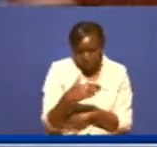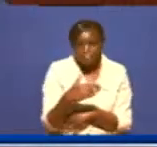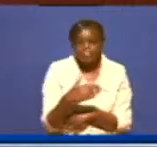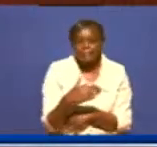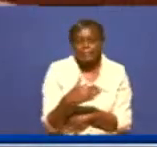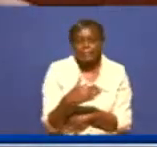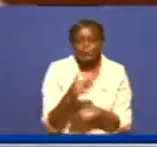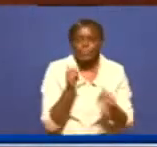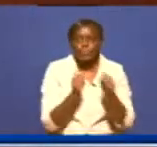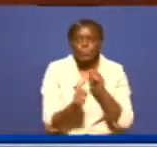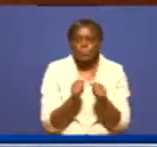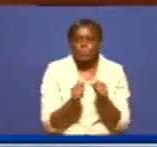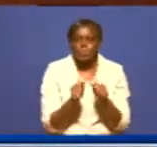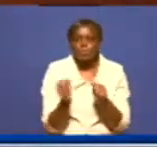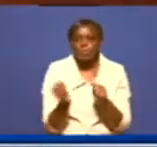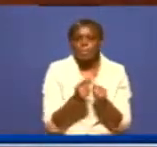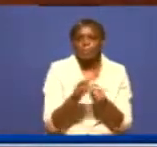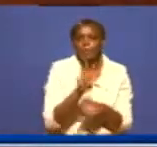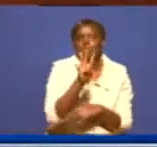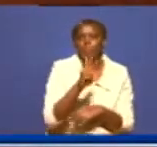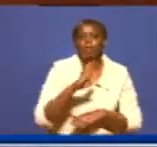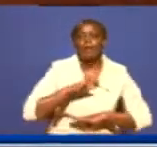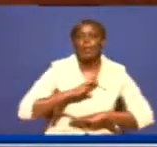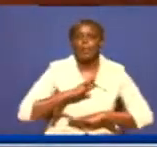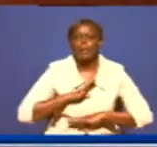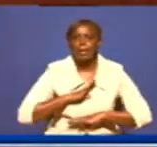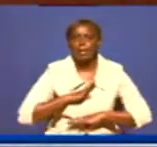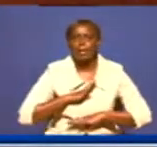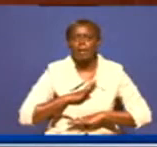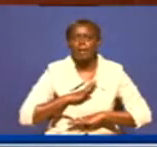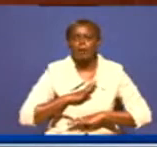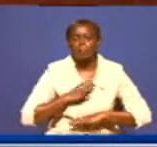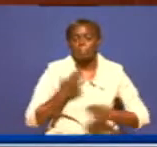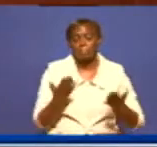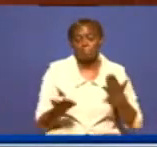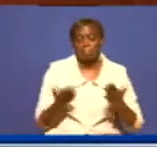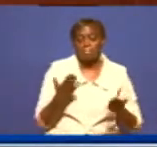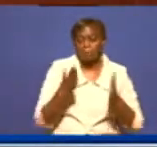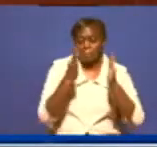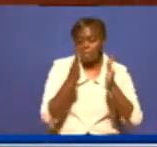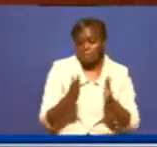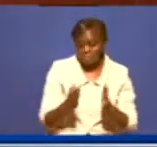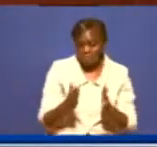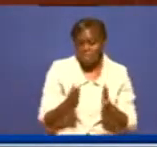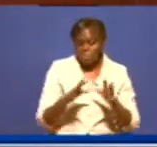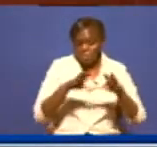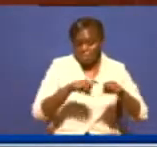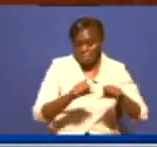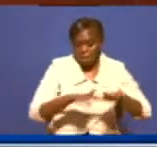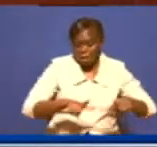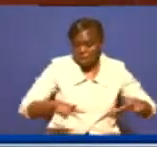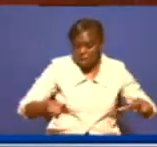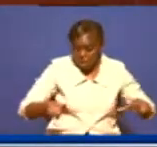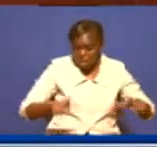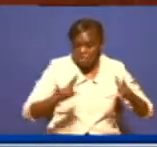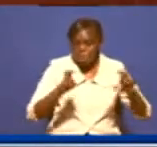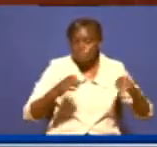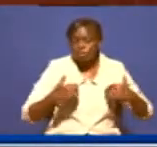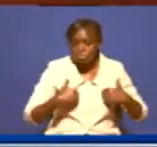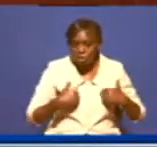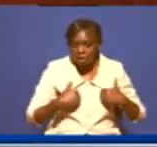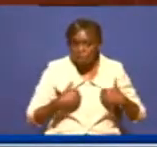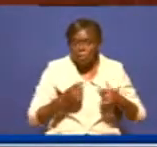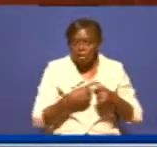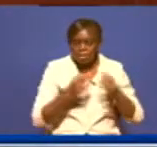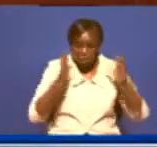which is, I think, 4 months is sufficient, so that we, unless somebody has grabbed the land and there is an issue that they can demolish at